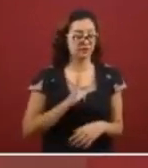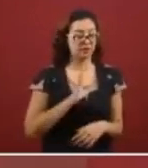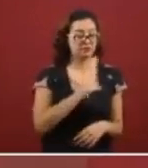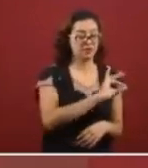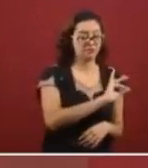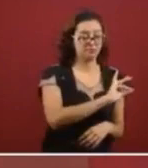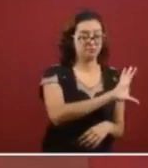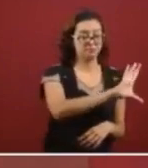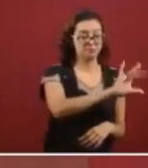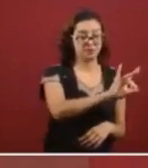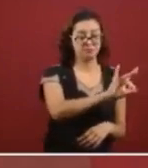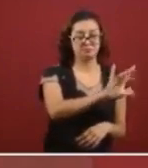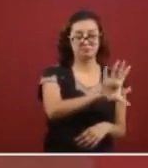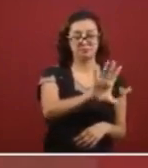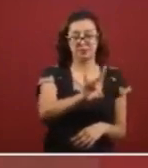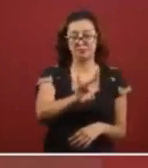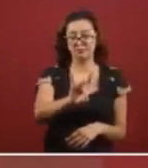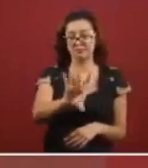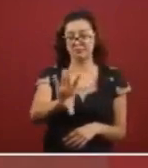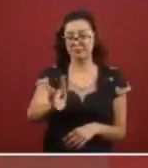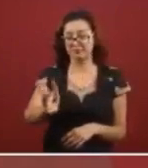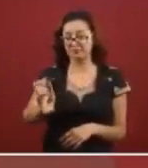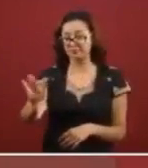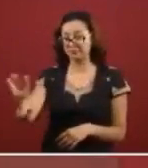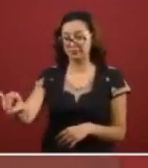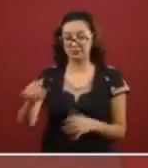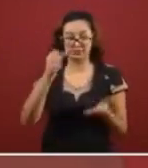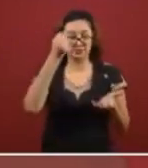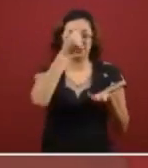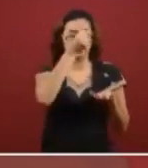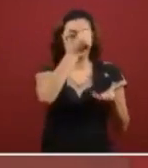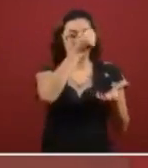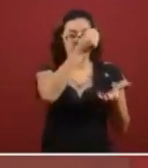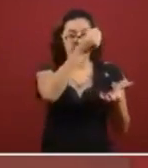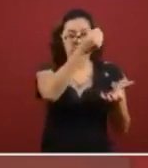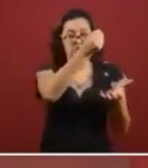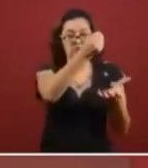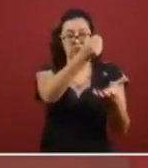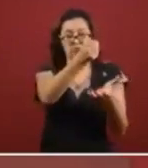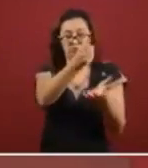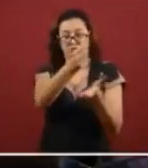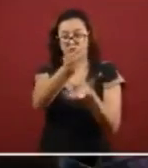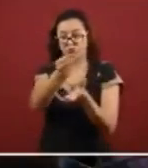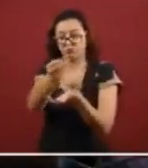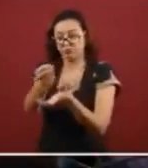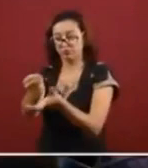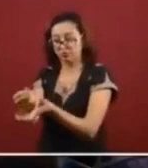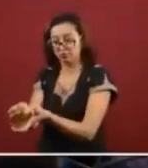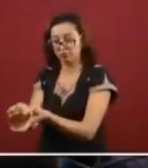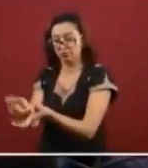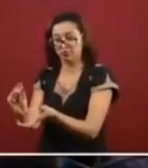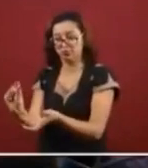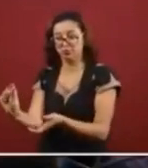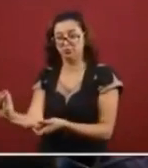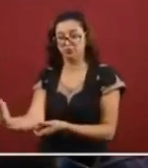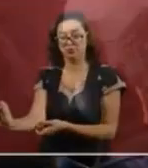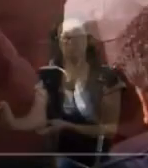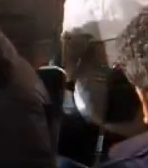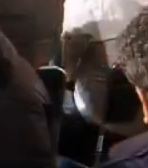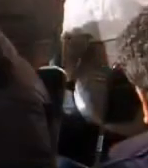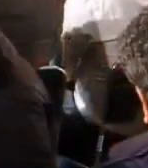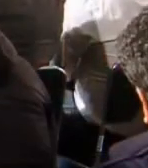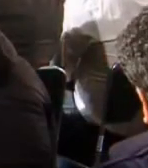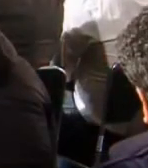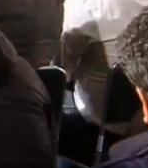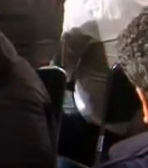And then what would actually arrive at the end was very little, if it